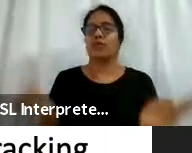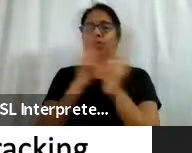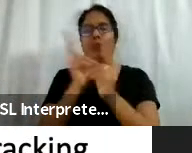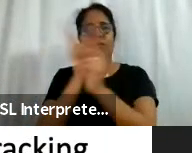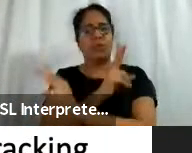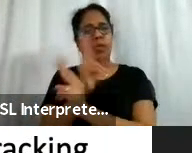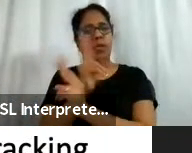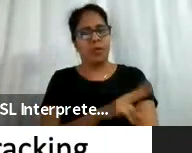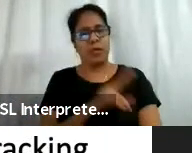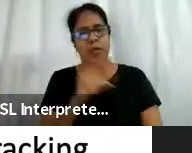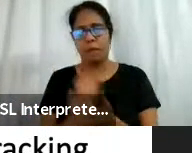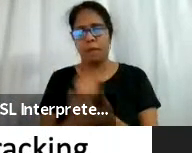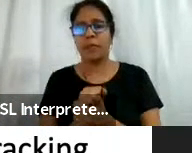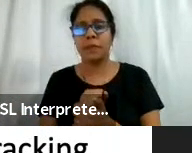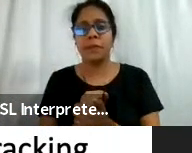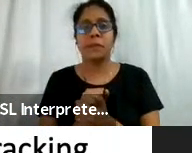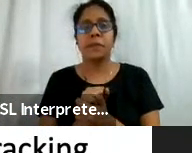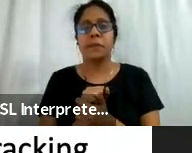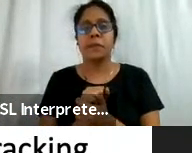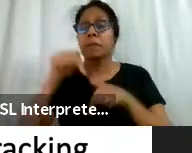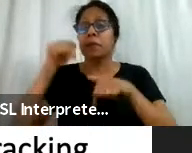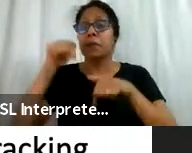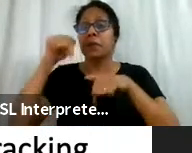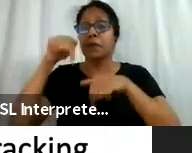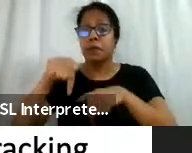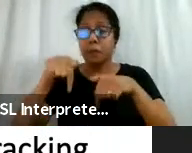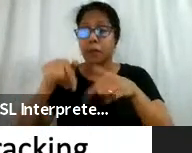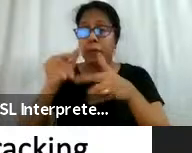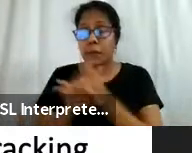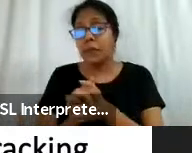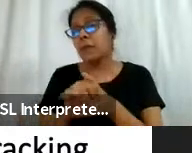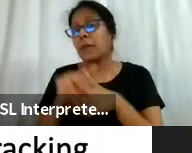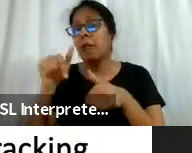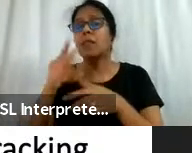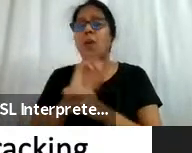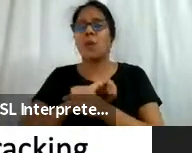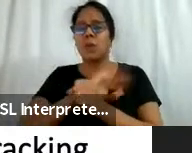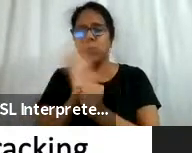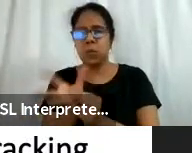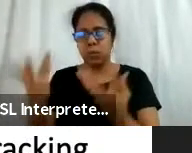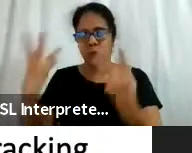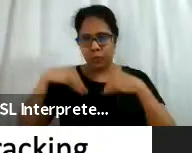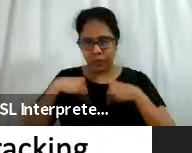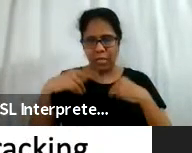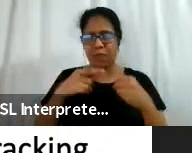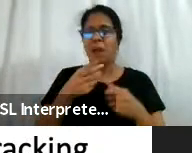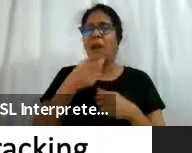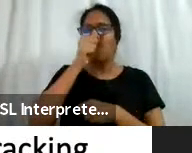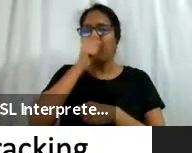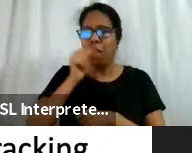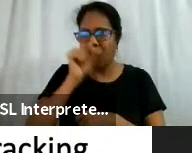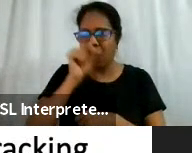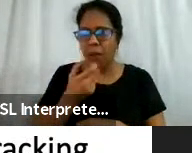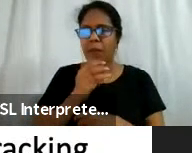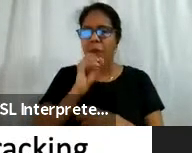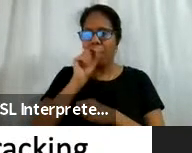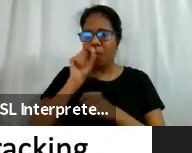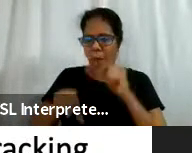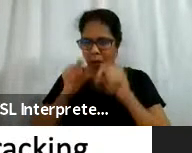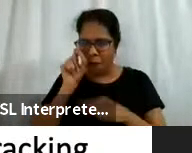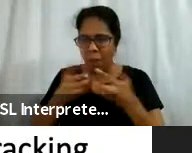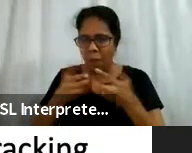And so because during COVID you have cough, you have secretions, so when you feel they are wet or